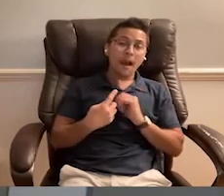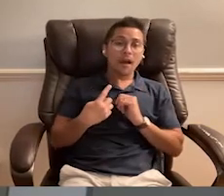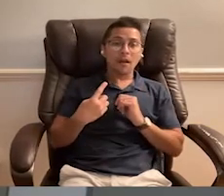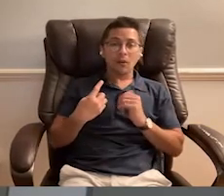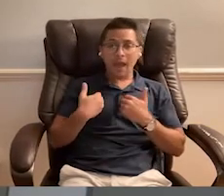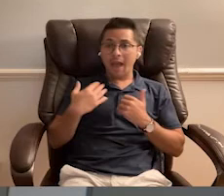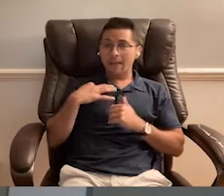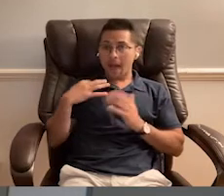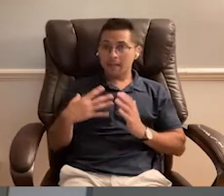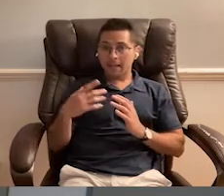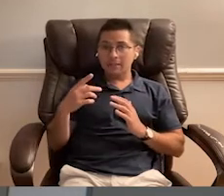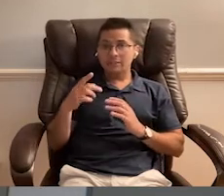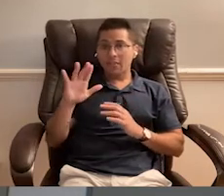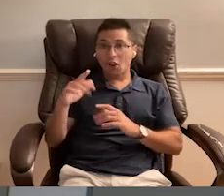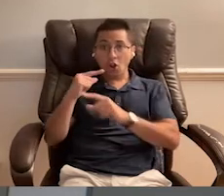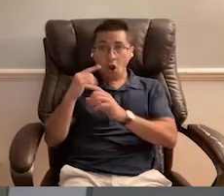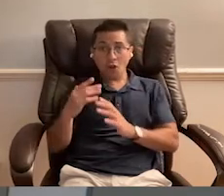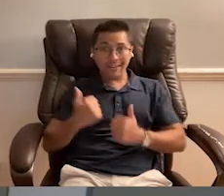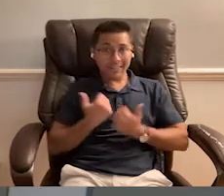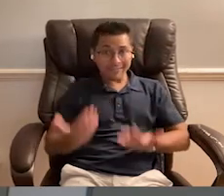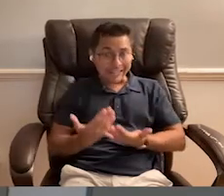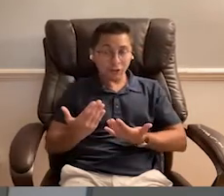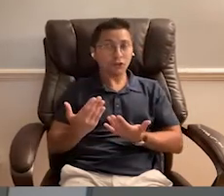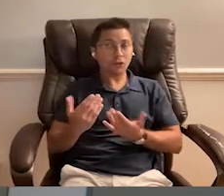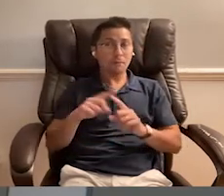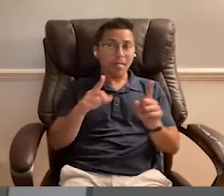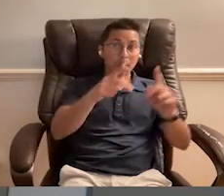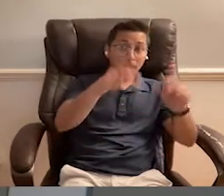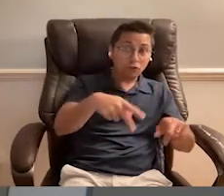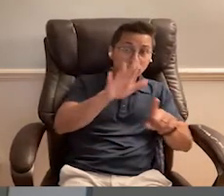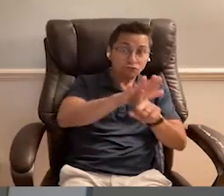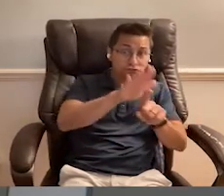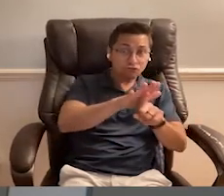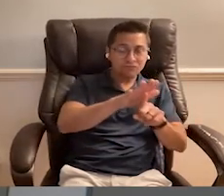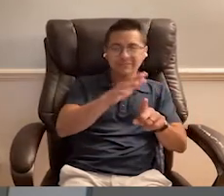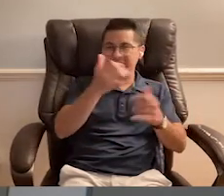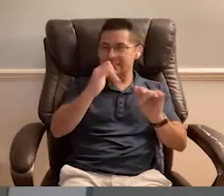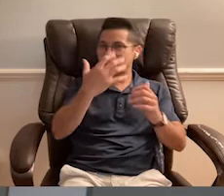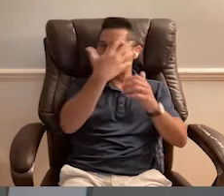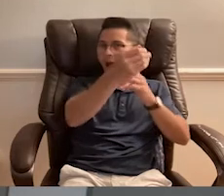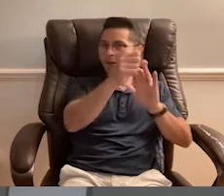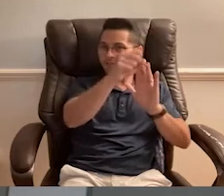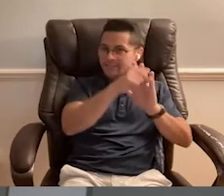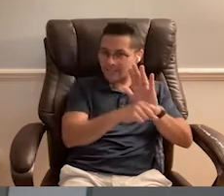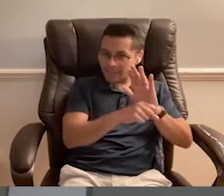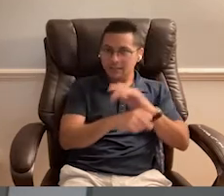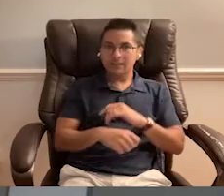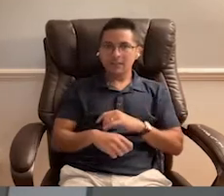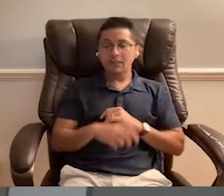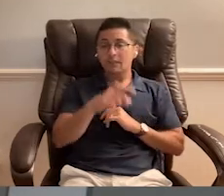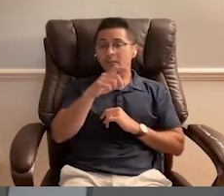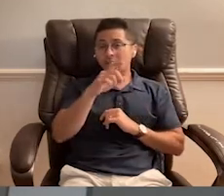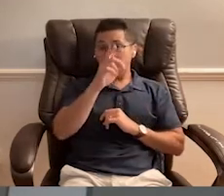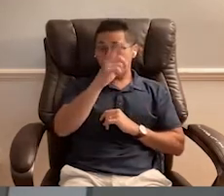here. Sometimes we have applicants whose guardians live here, the legal guardians live here, but the person for some